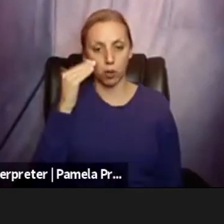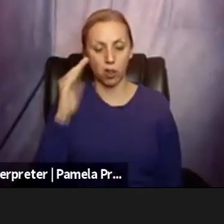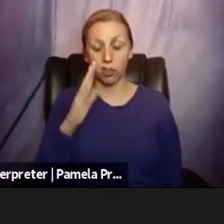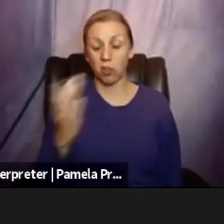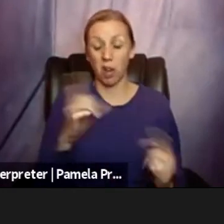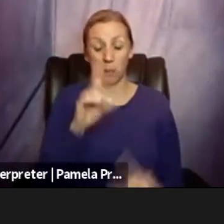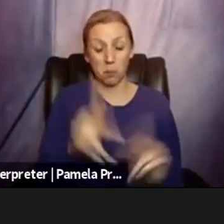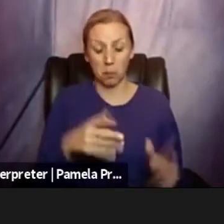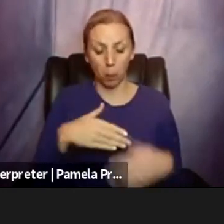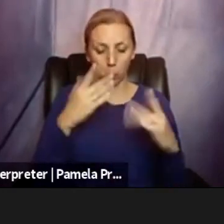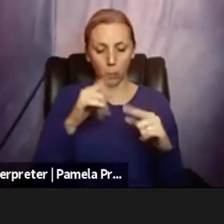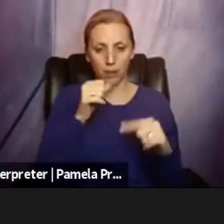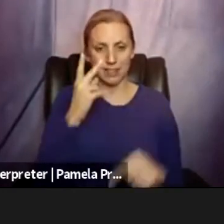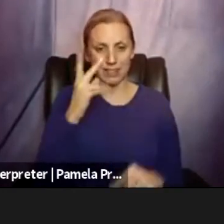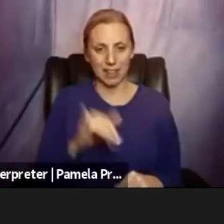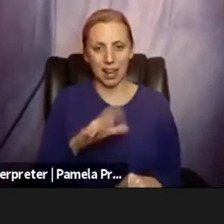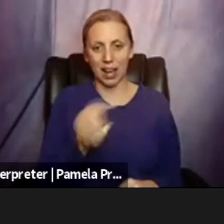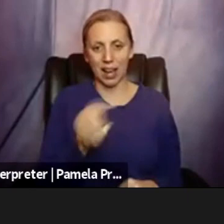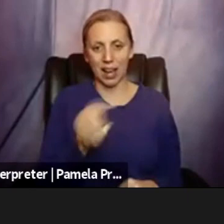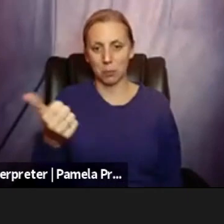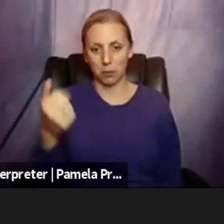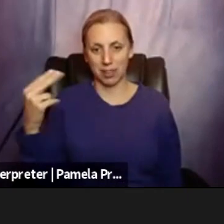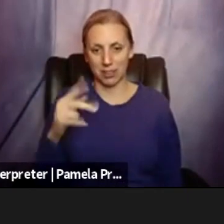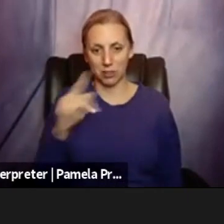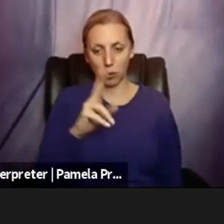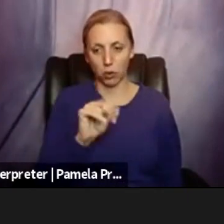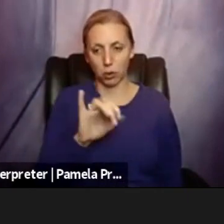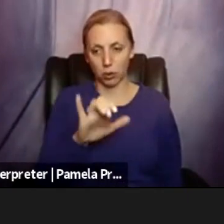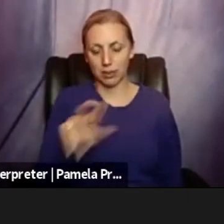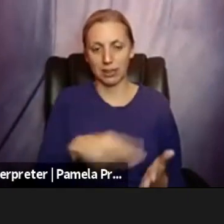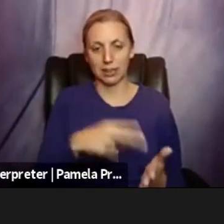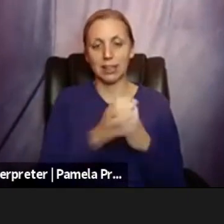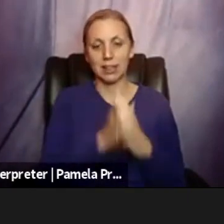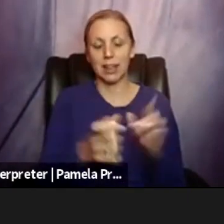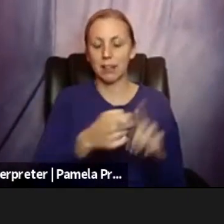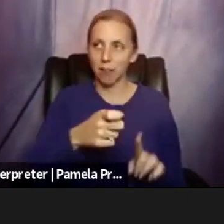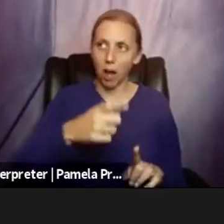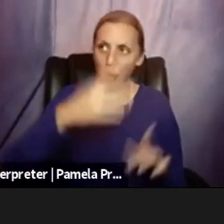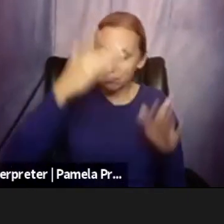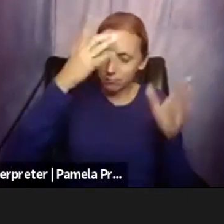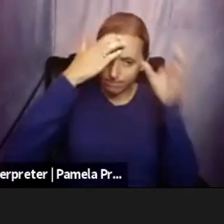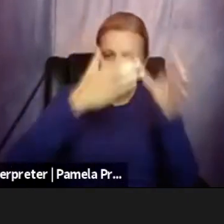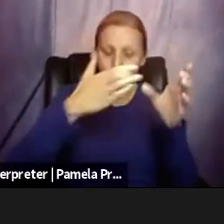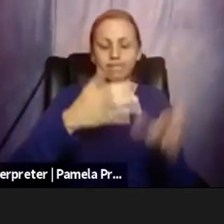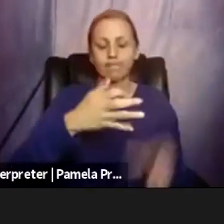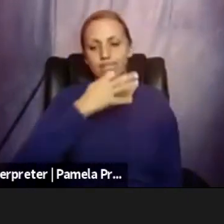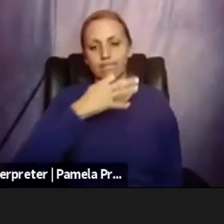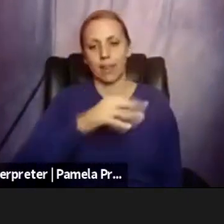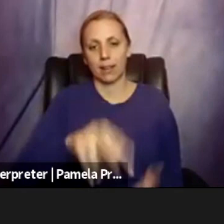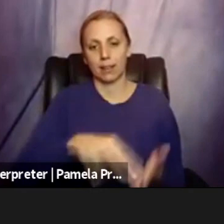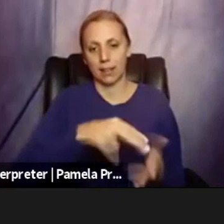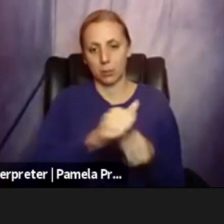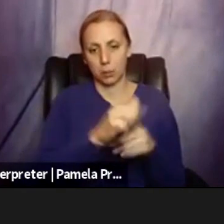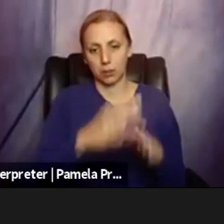and erasure in New York City dance. Led by scholars and dance practitioners, the Town Hall offers pathways